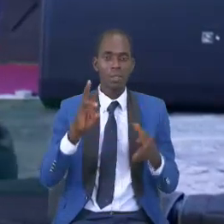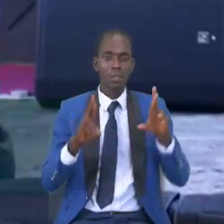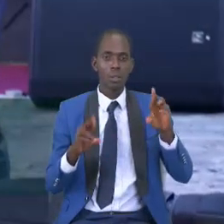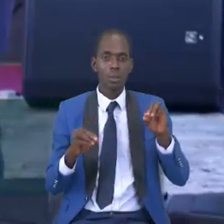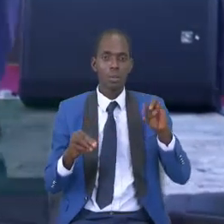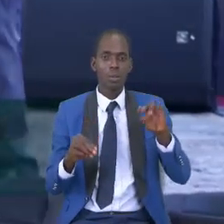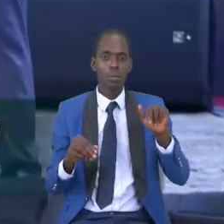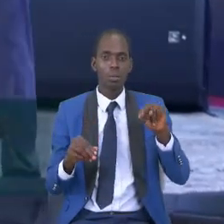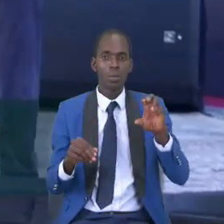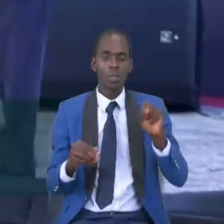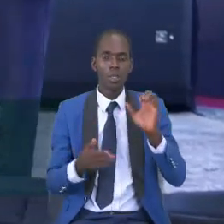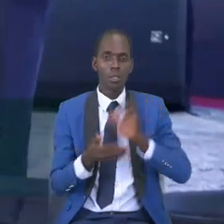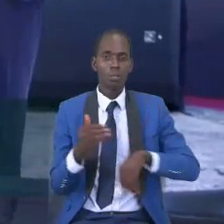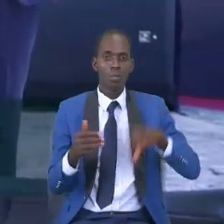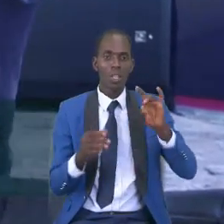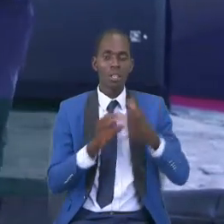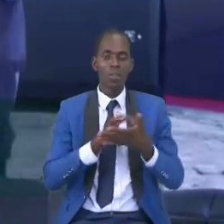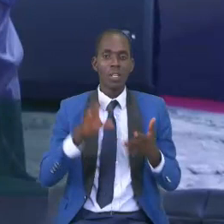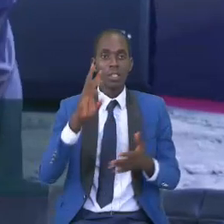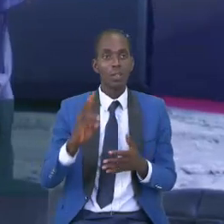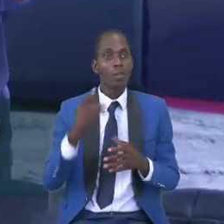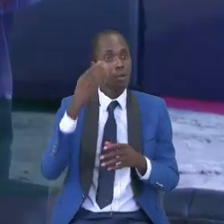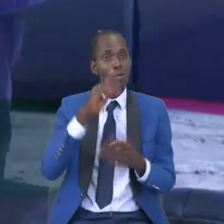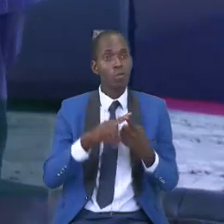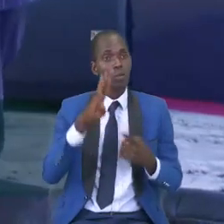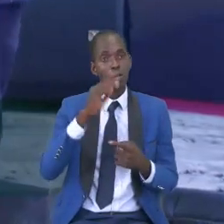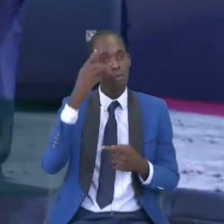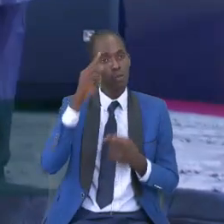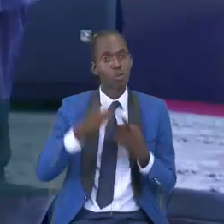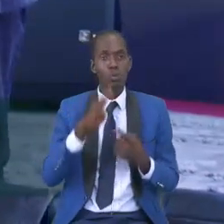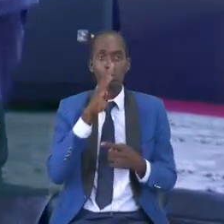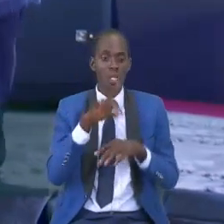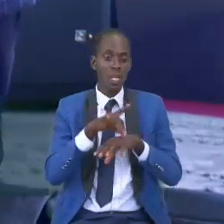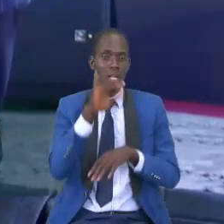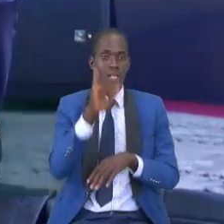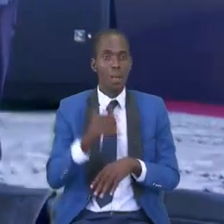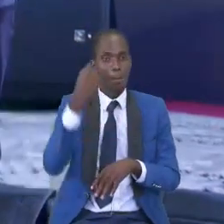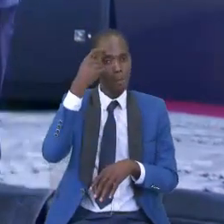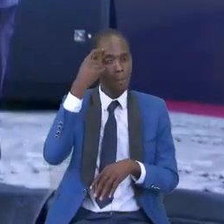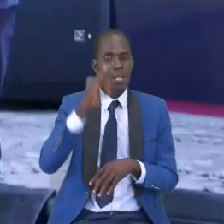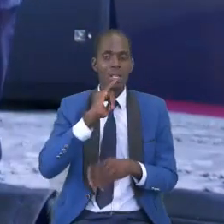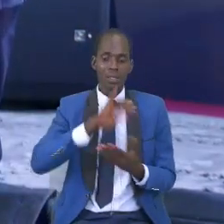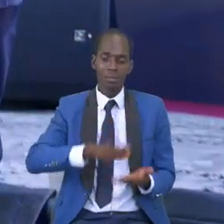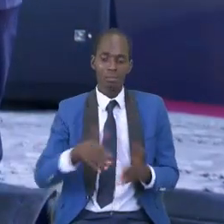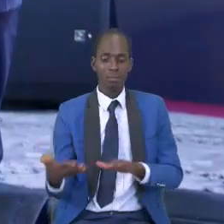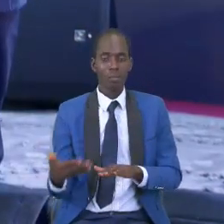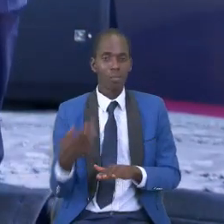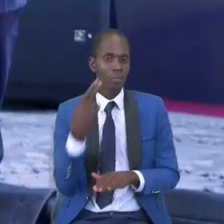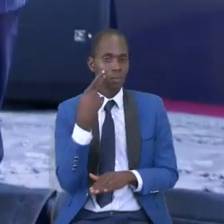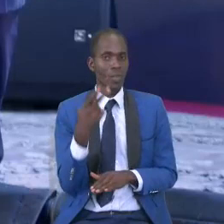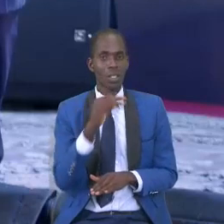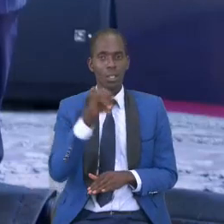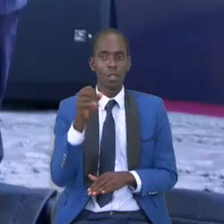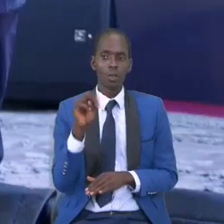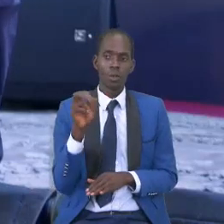we're looking at verse 6. It says, for to be carnally minded is death. Look at Jonah. Jonah in